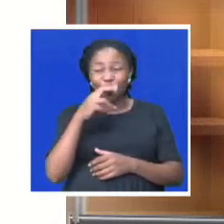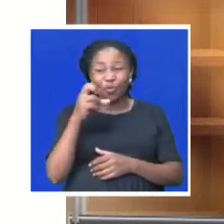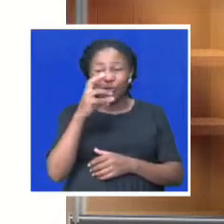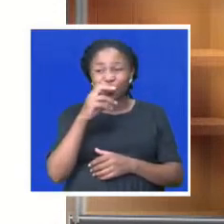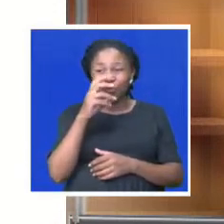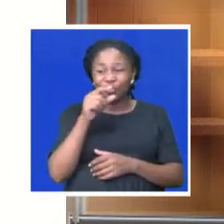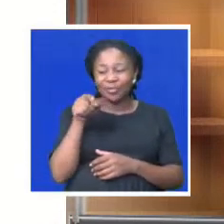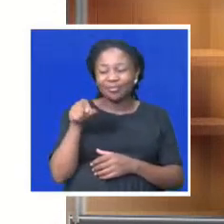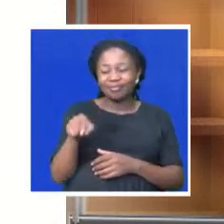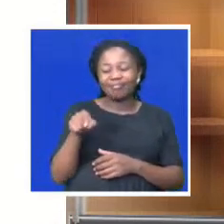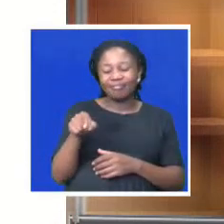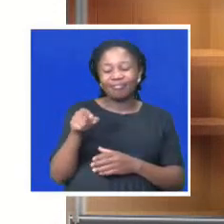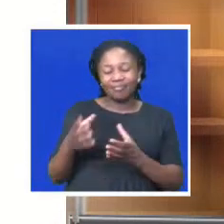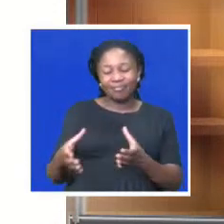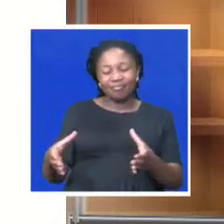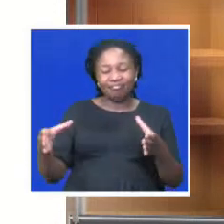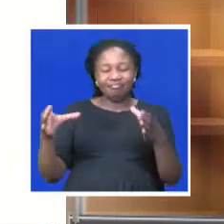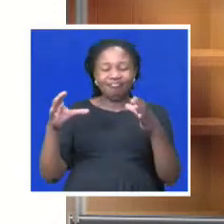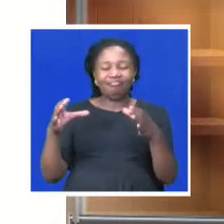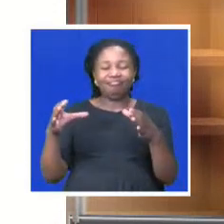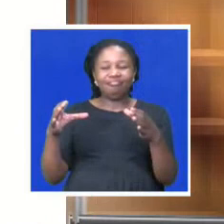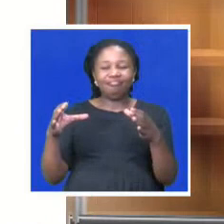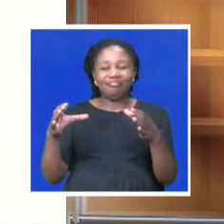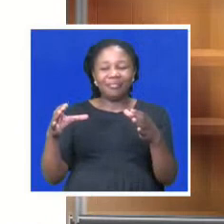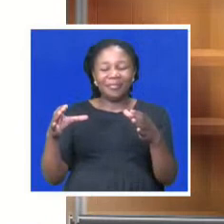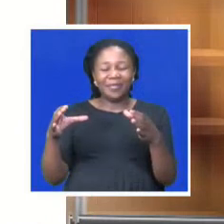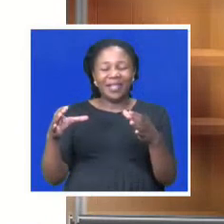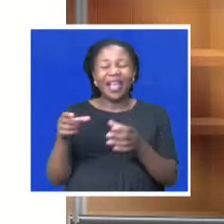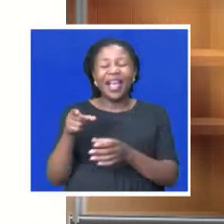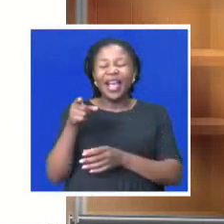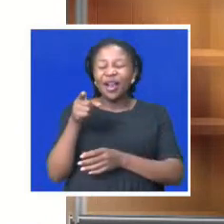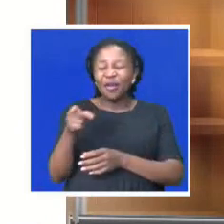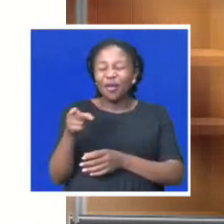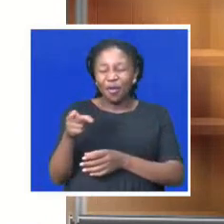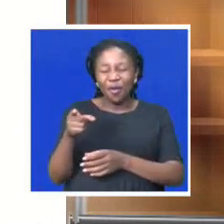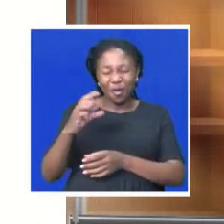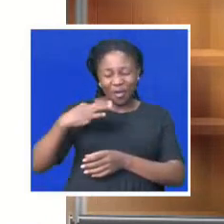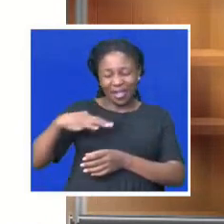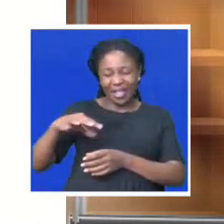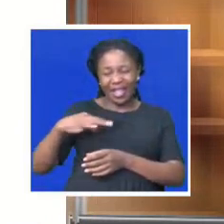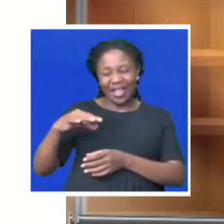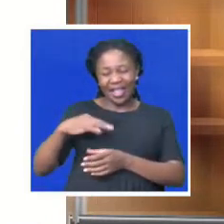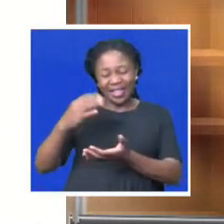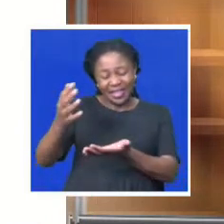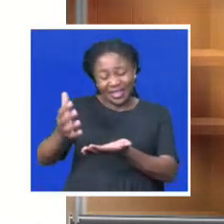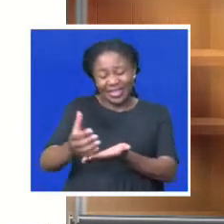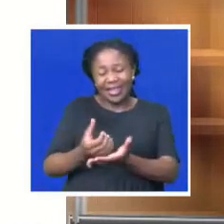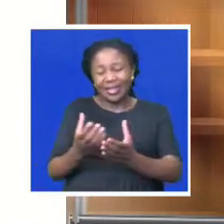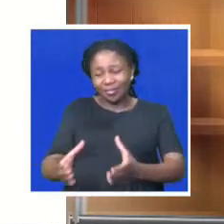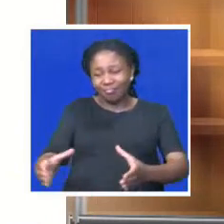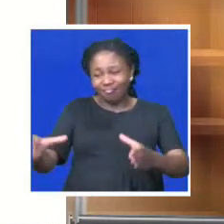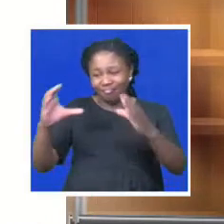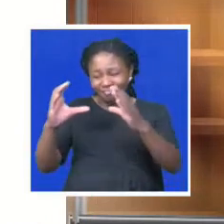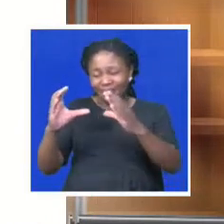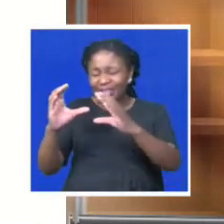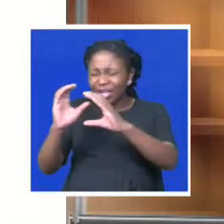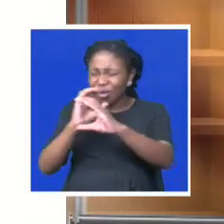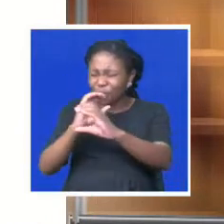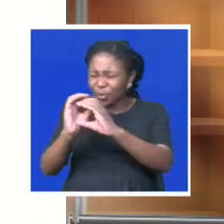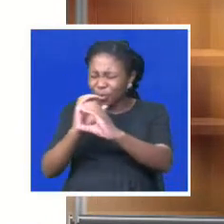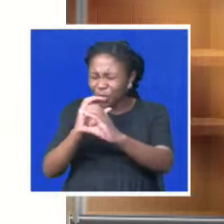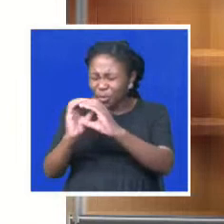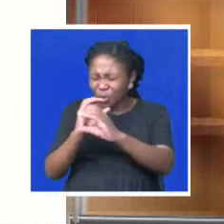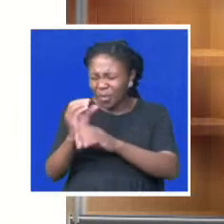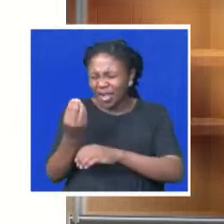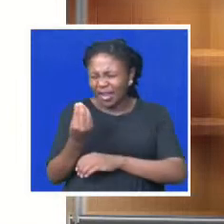She took the pot in both her hands and spoke to it in a small whisper. "Don't